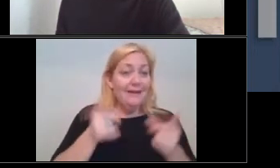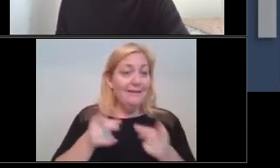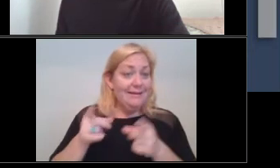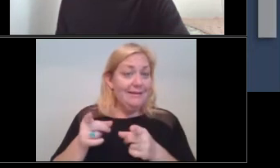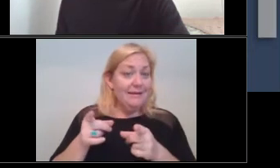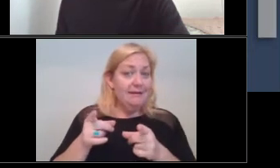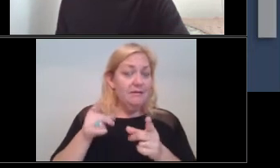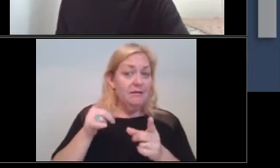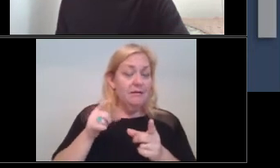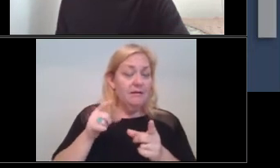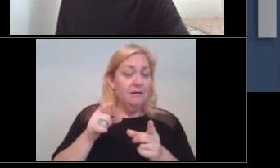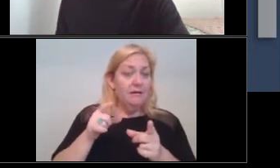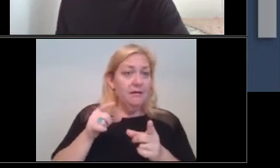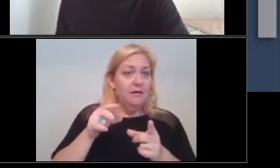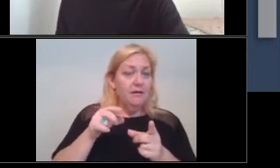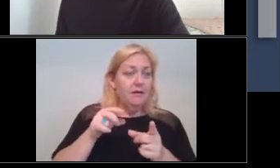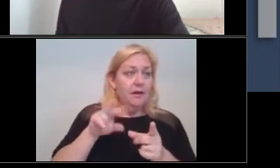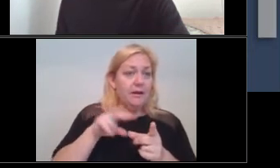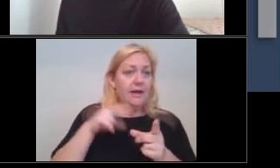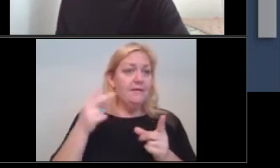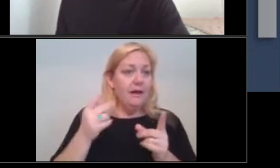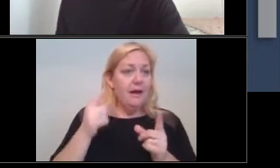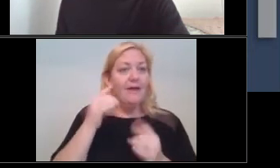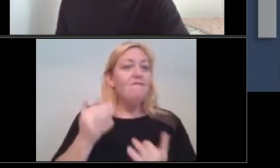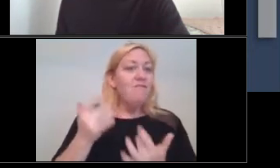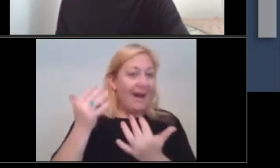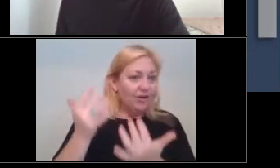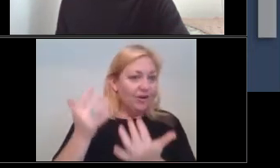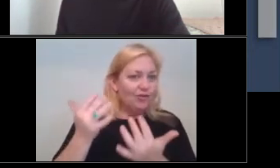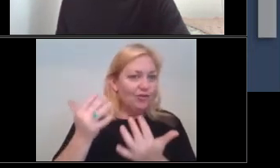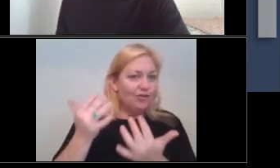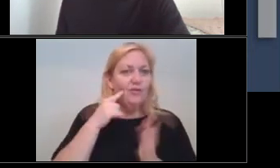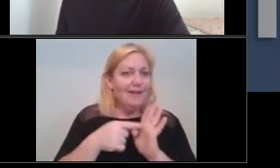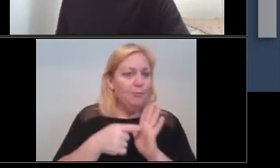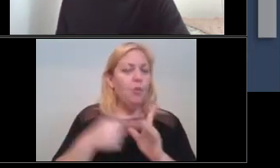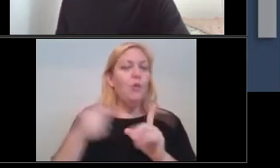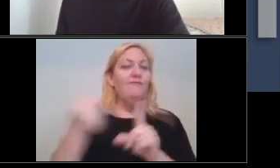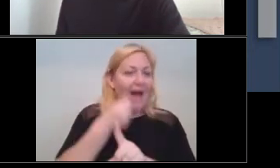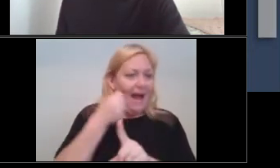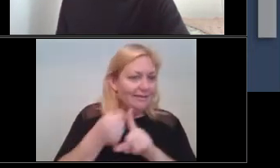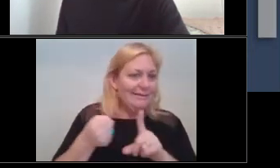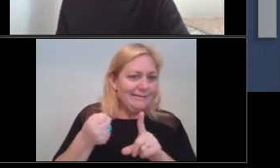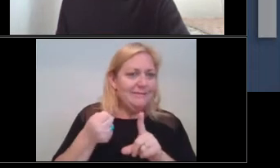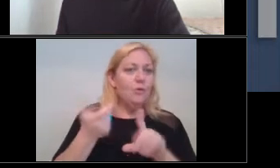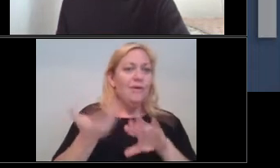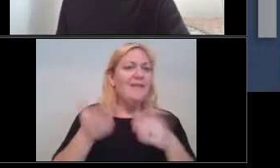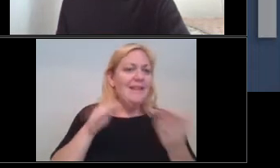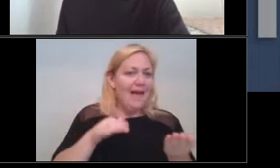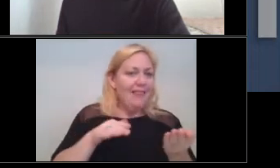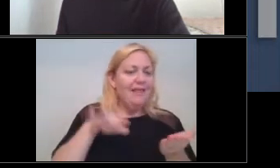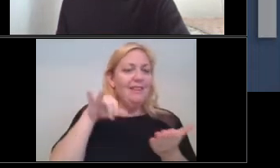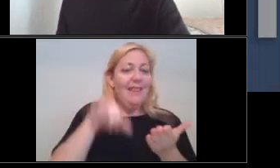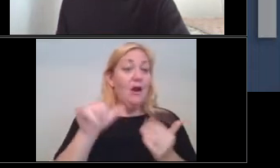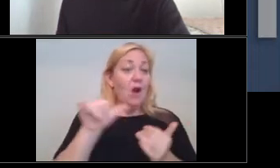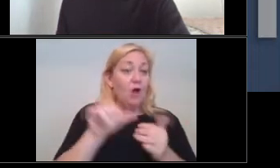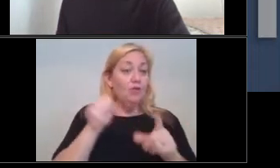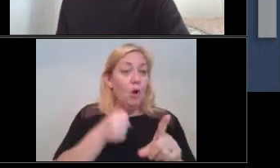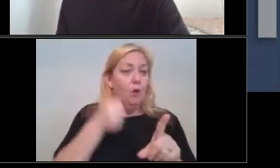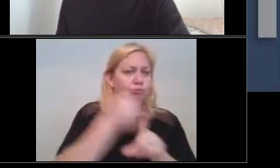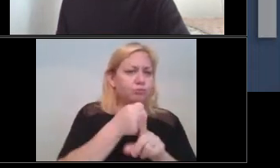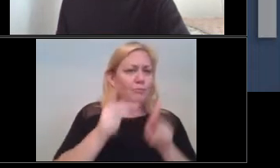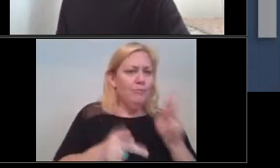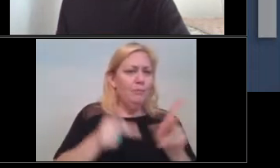other side of the spectrum, like fires or violence or theft that is often related to people